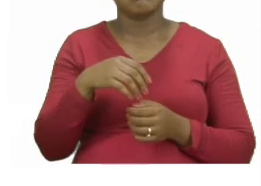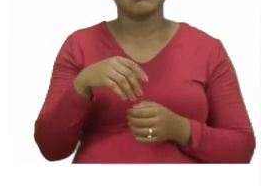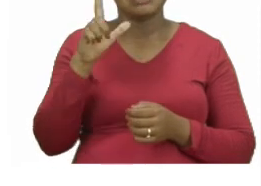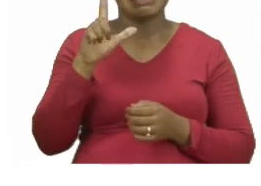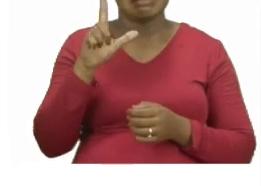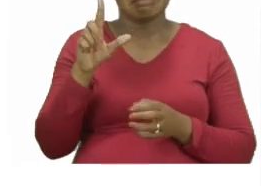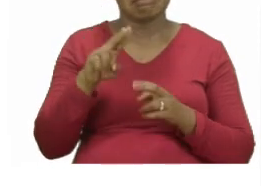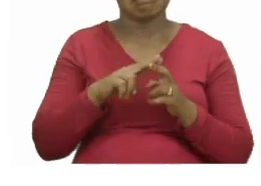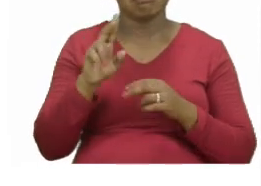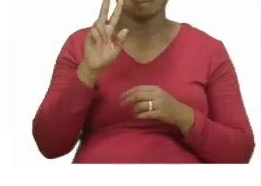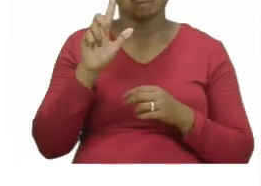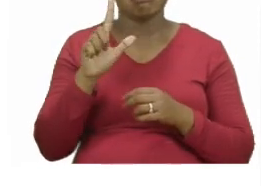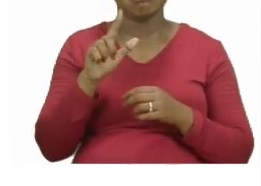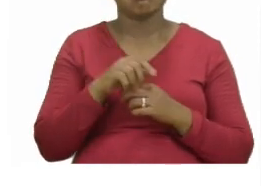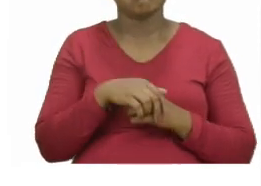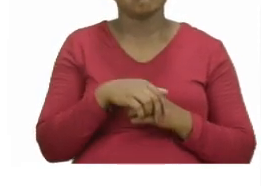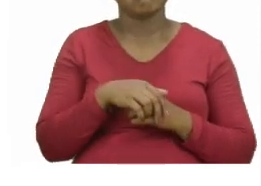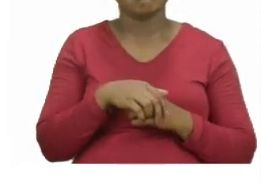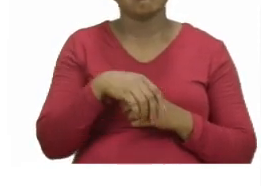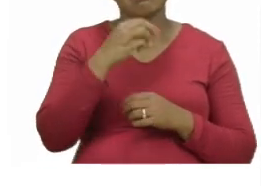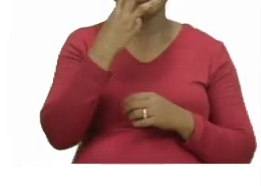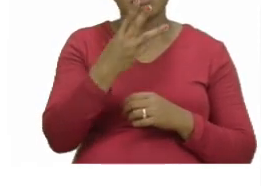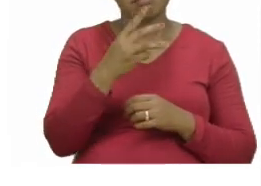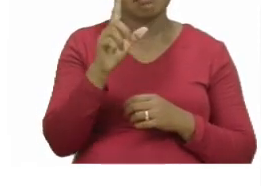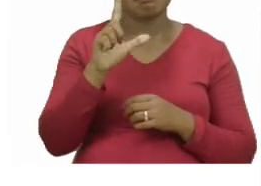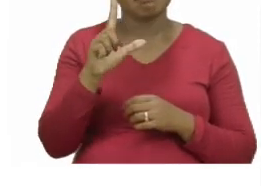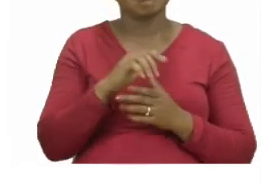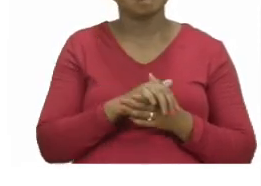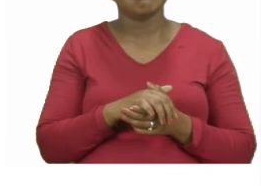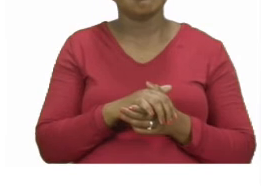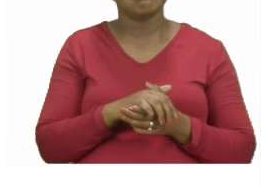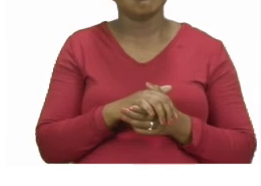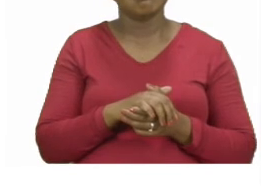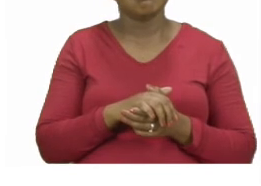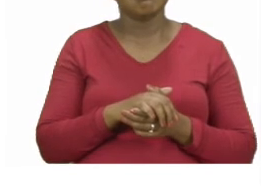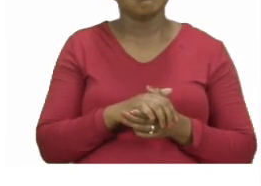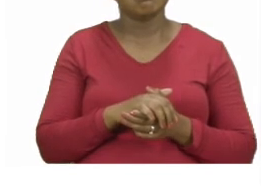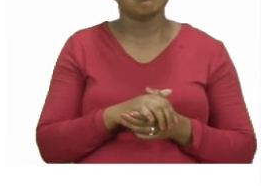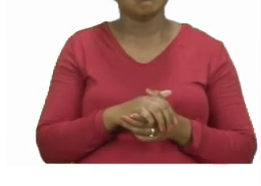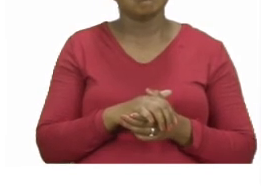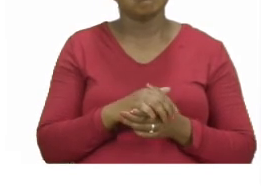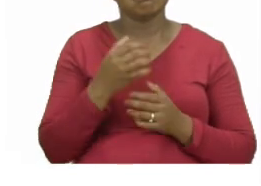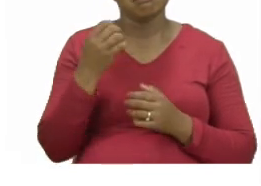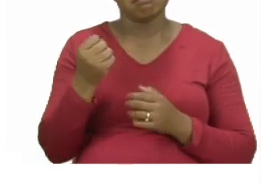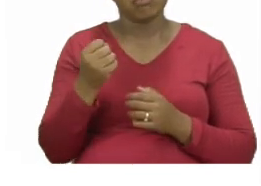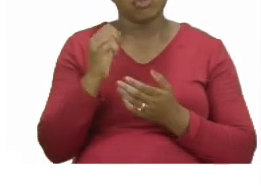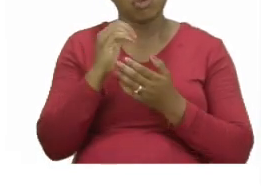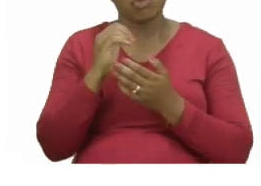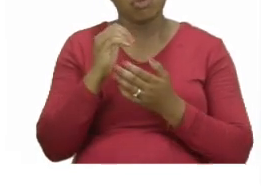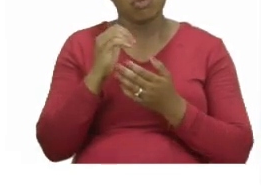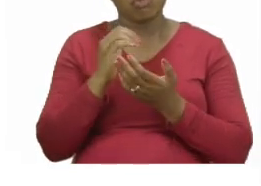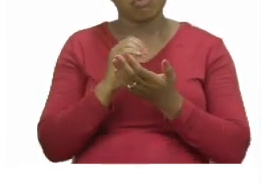liters. It says 3 liters. And then we have an oil can, or at